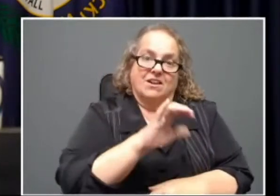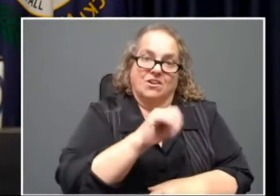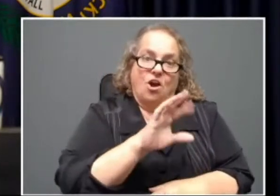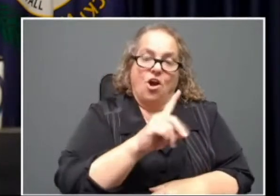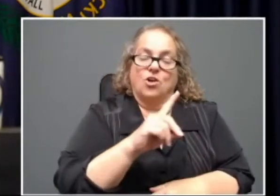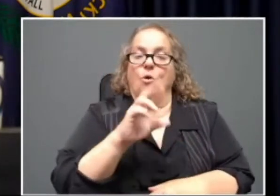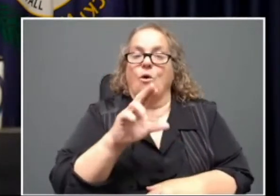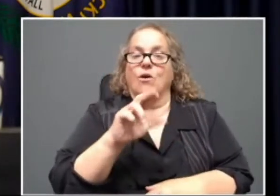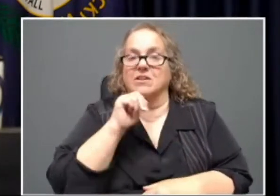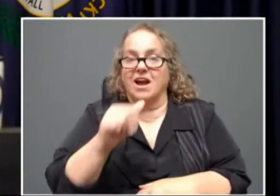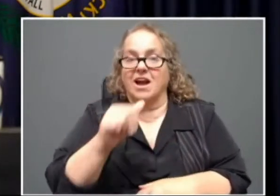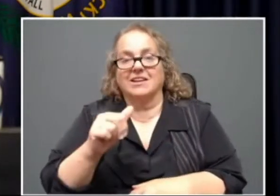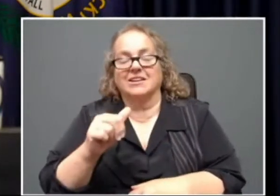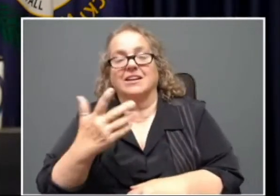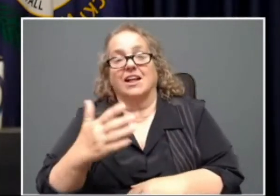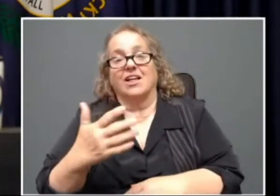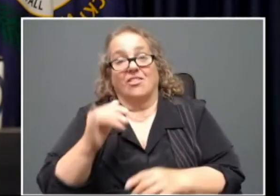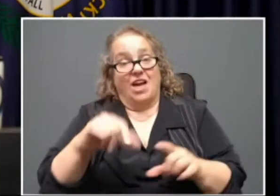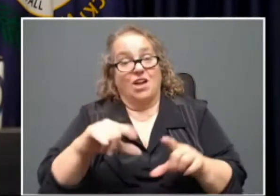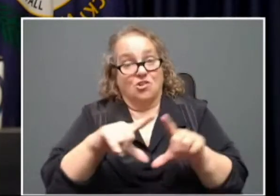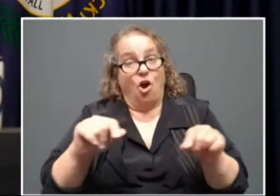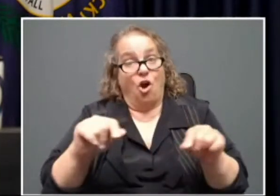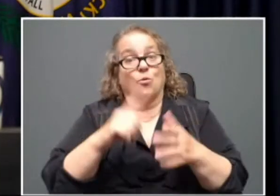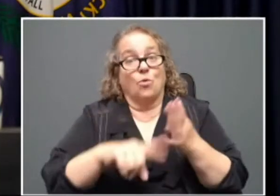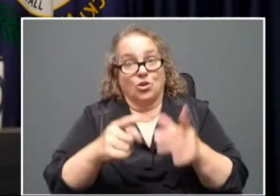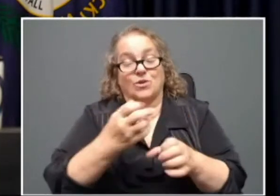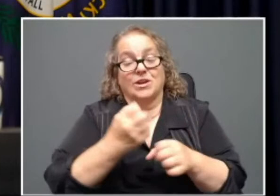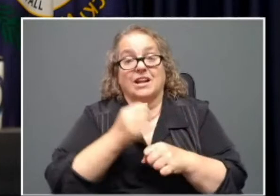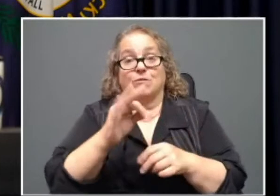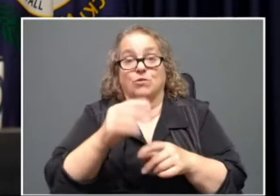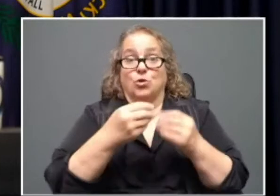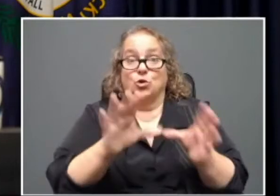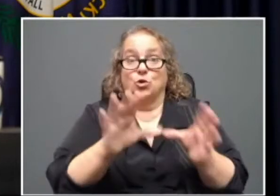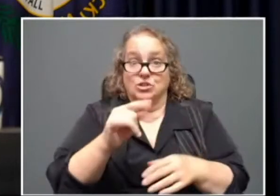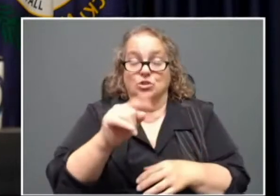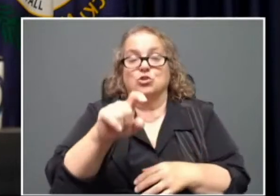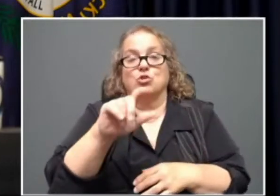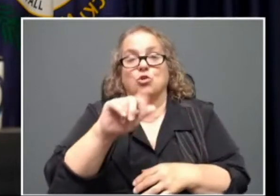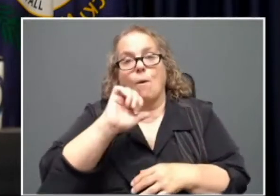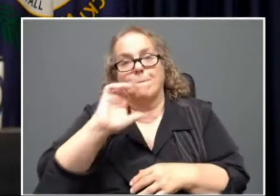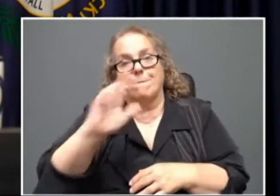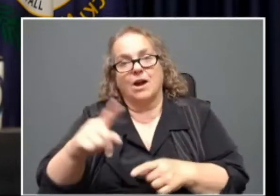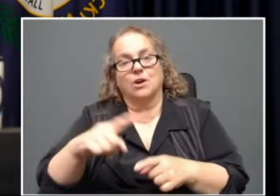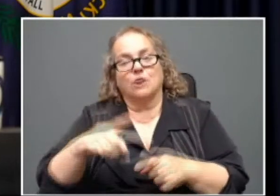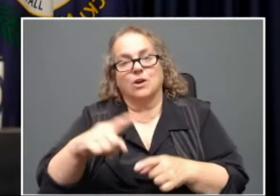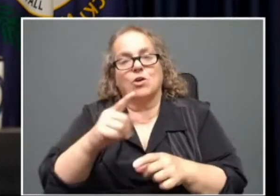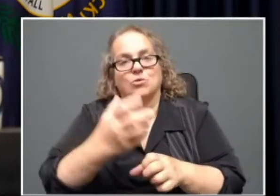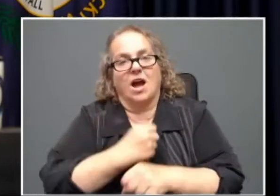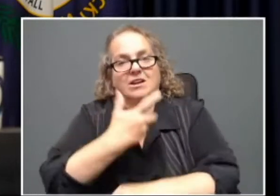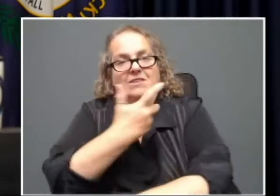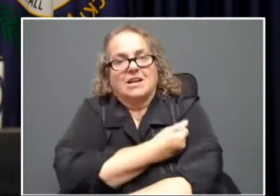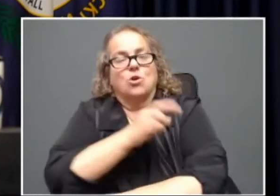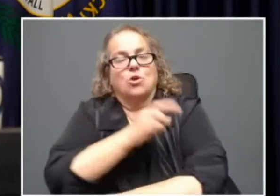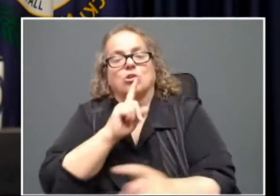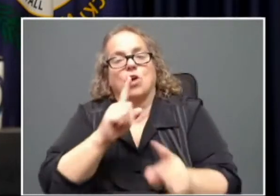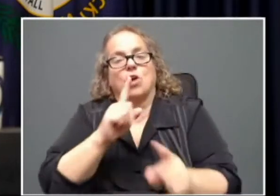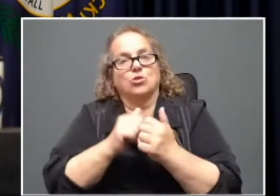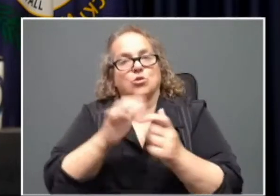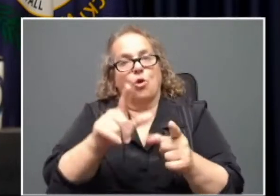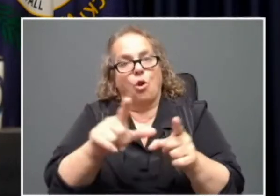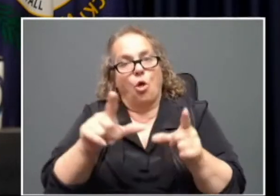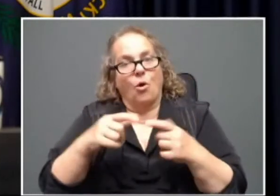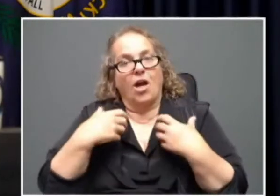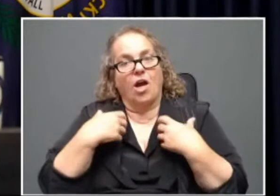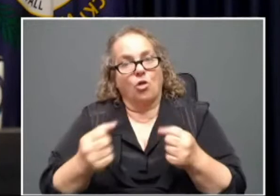the card is what you get. If you lose your card, you ought to go back to the place where you got vaccinated or talk to your local health department, because you should be